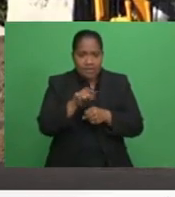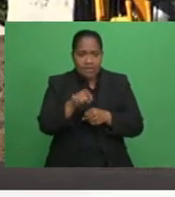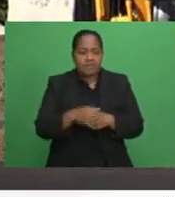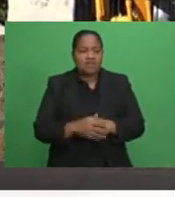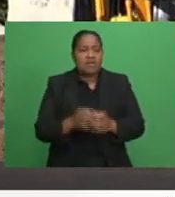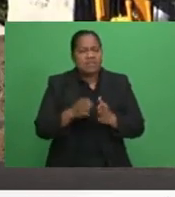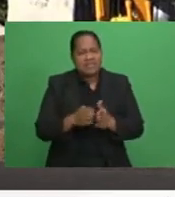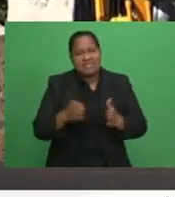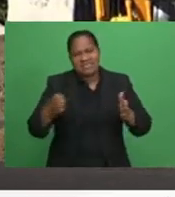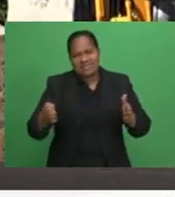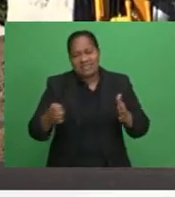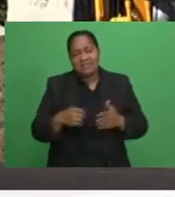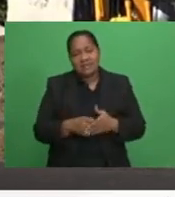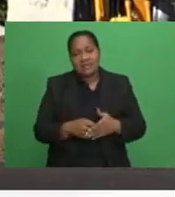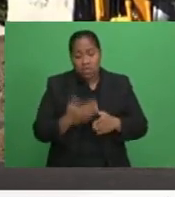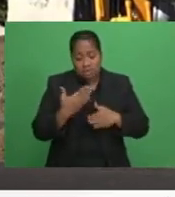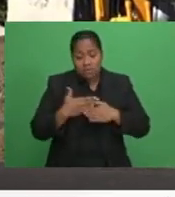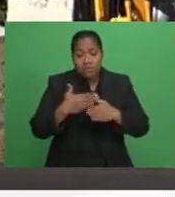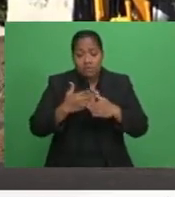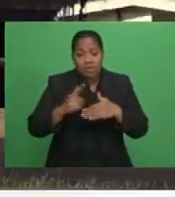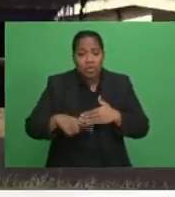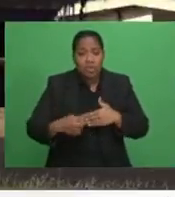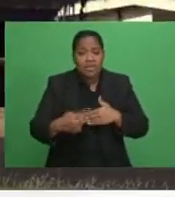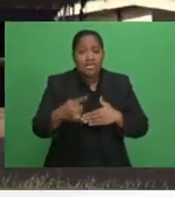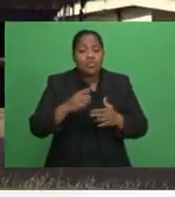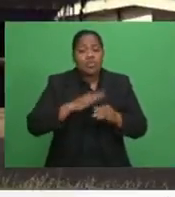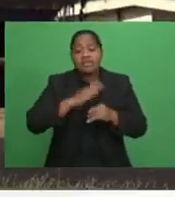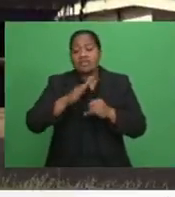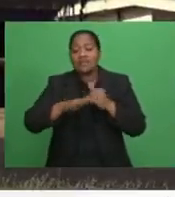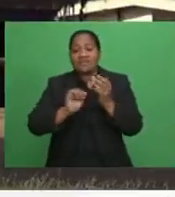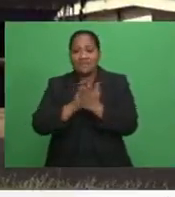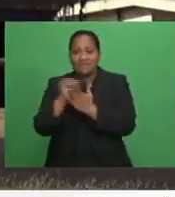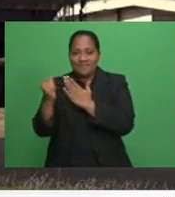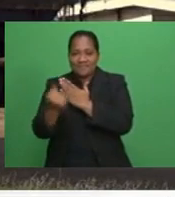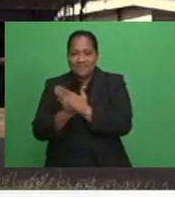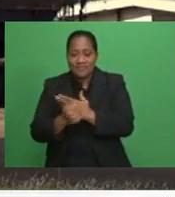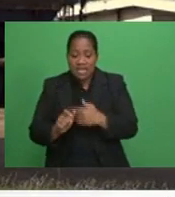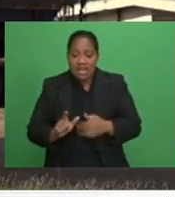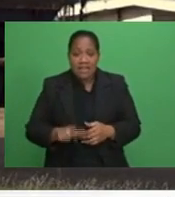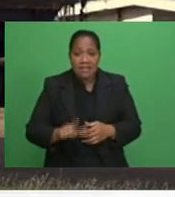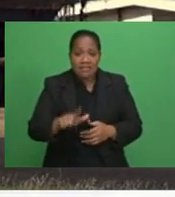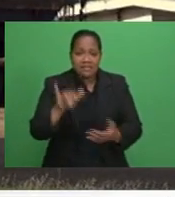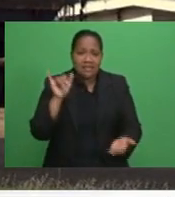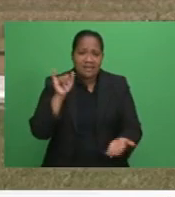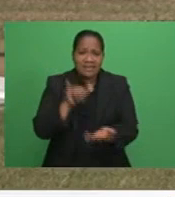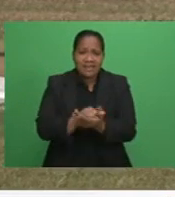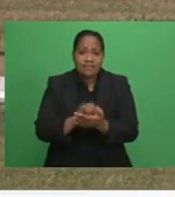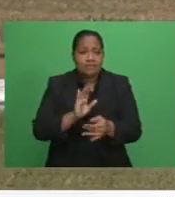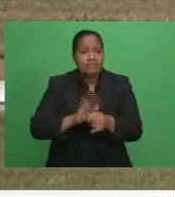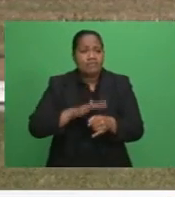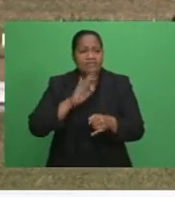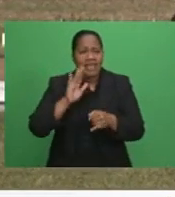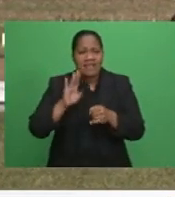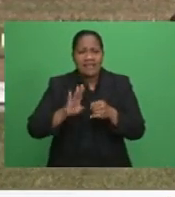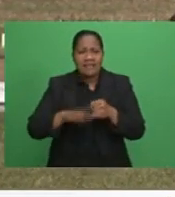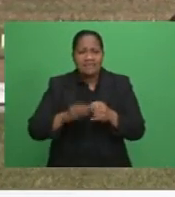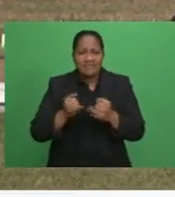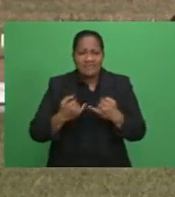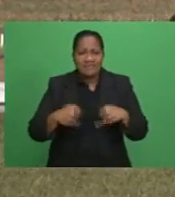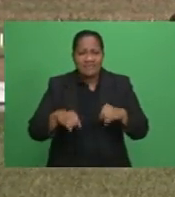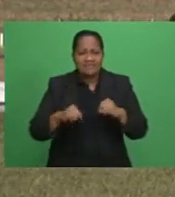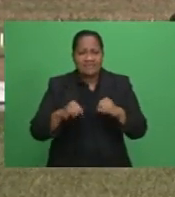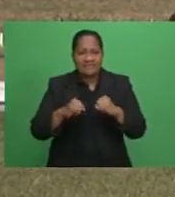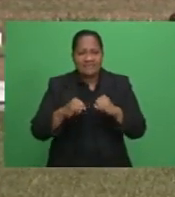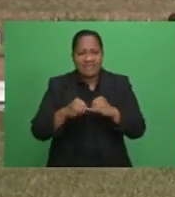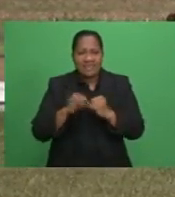extended. This portion of work will continue until September. The Lambasa Airport is the last outer island airport network to